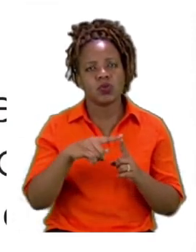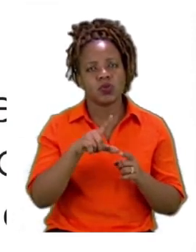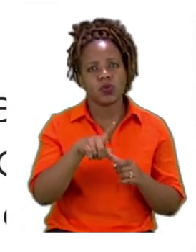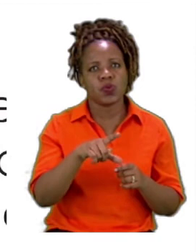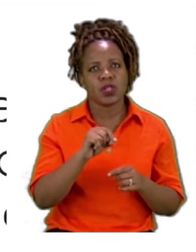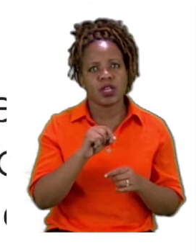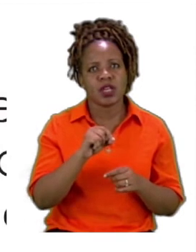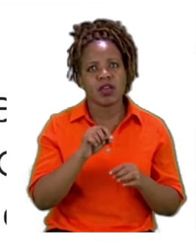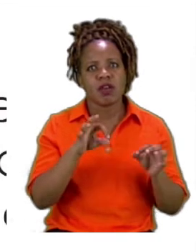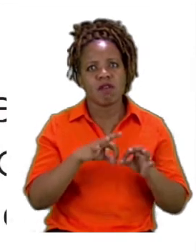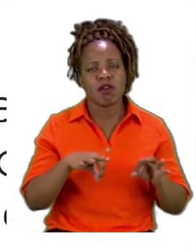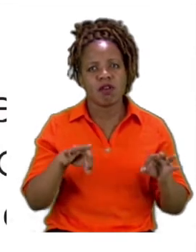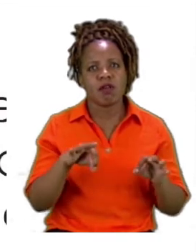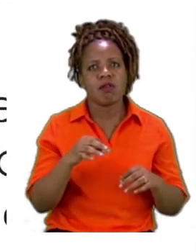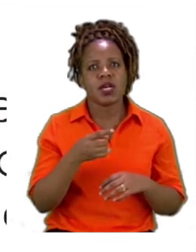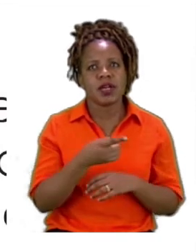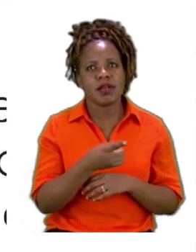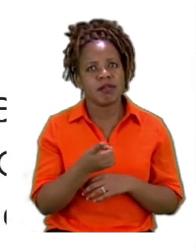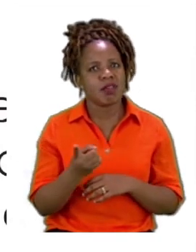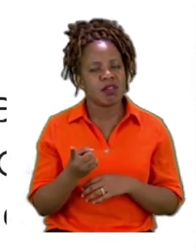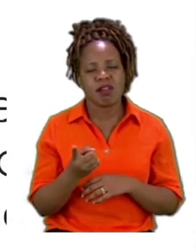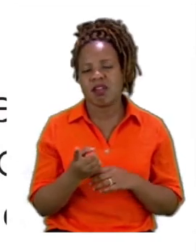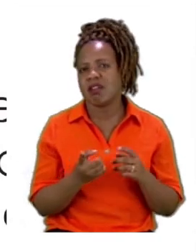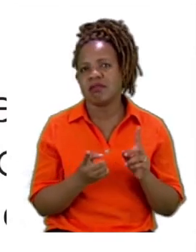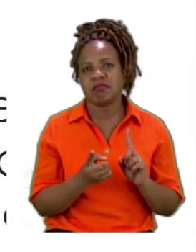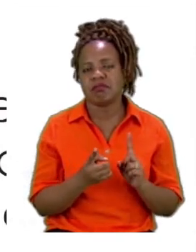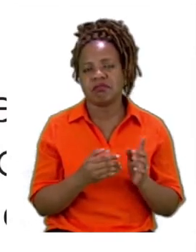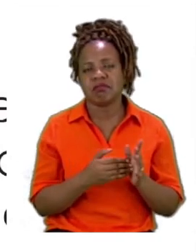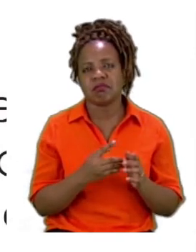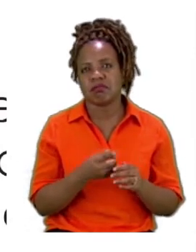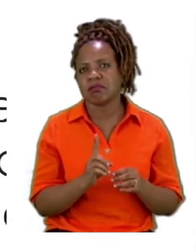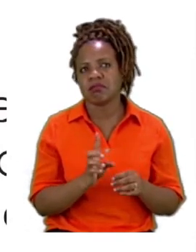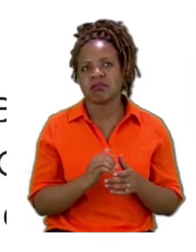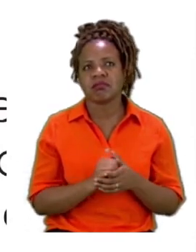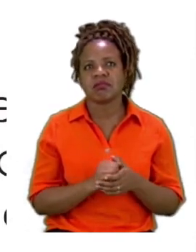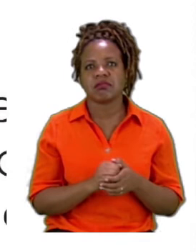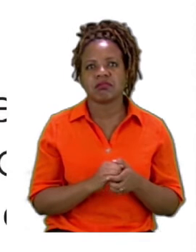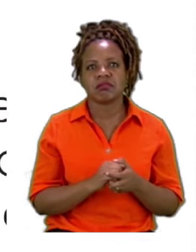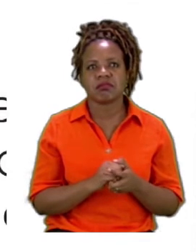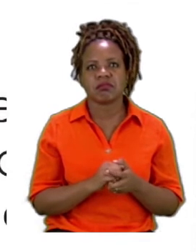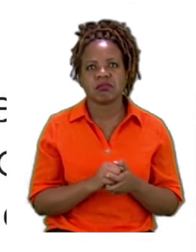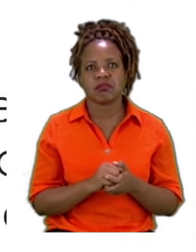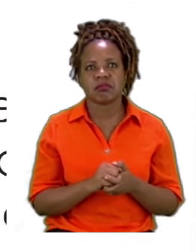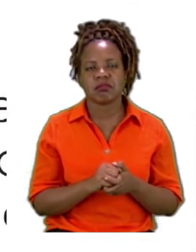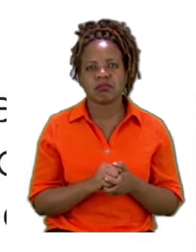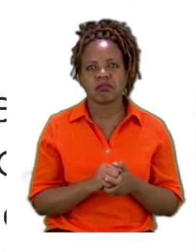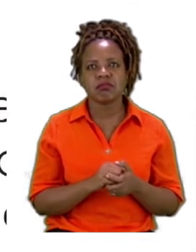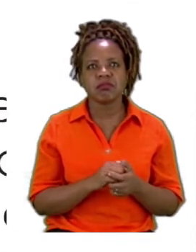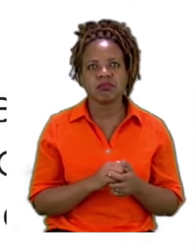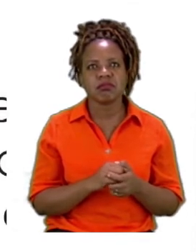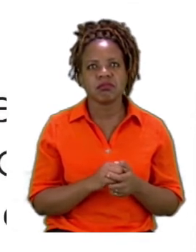They. No, that does not make sense at all. So let us try and end the sentence a bit